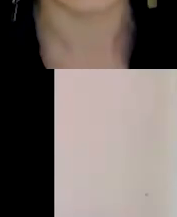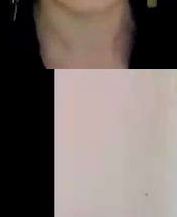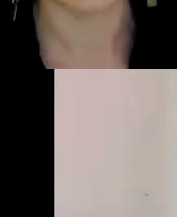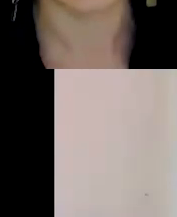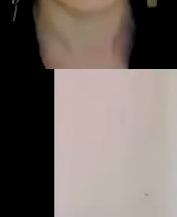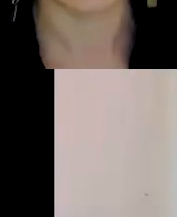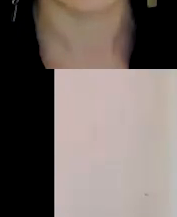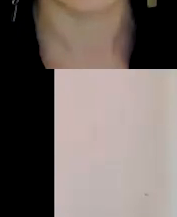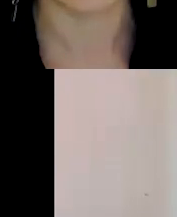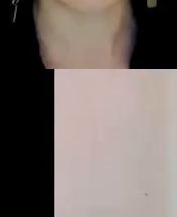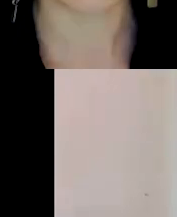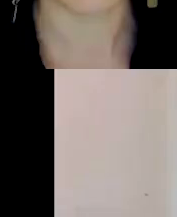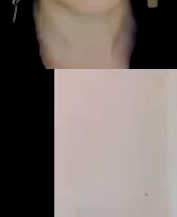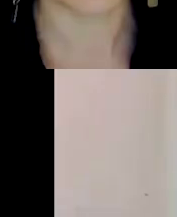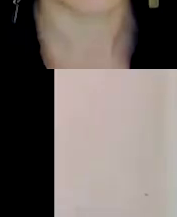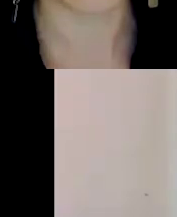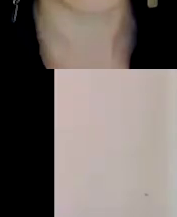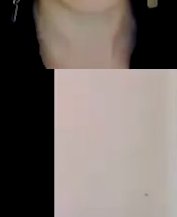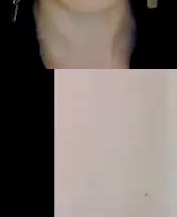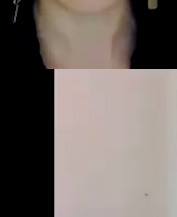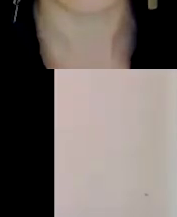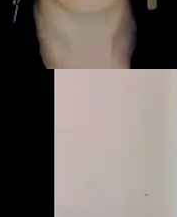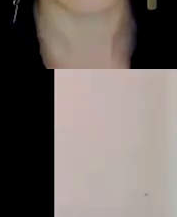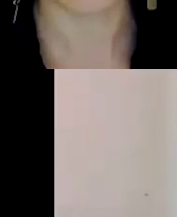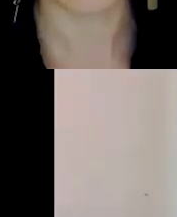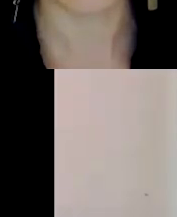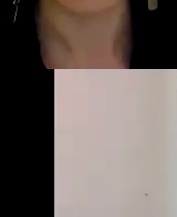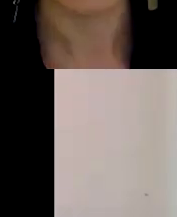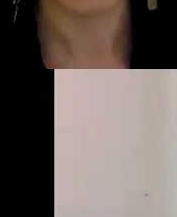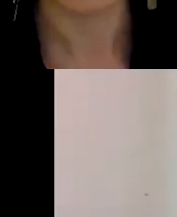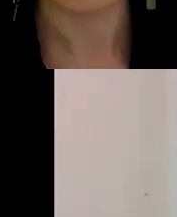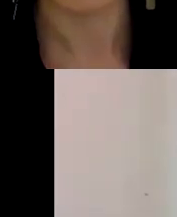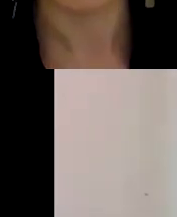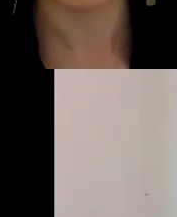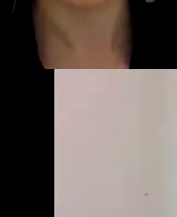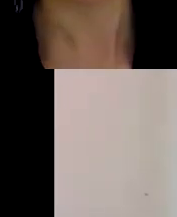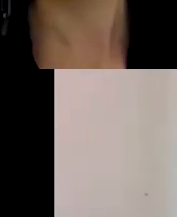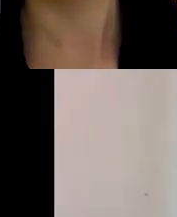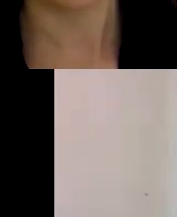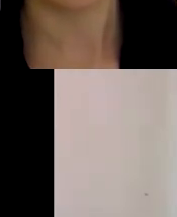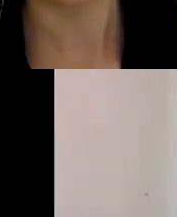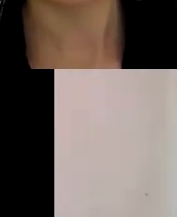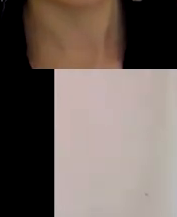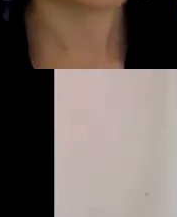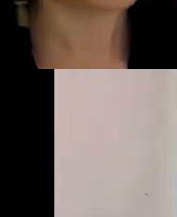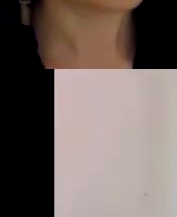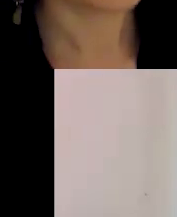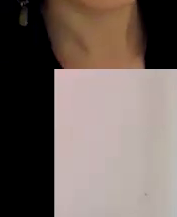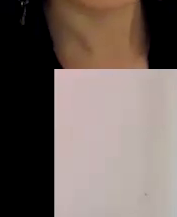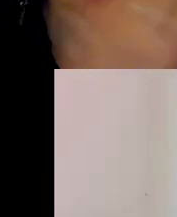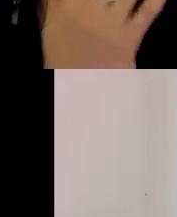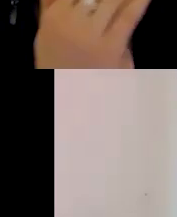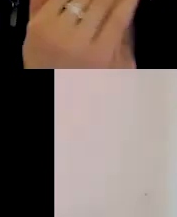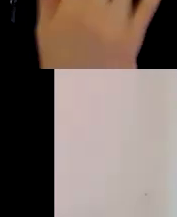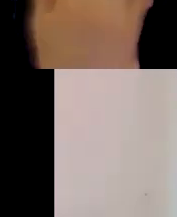Thank you so much, Vanessa. I super appreciate that. And thank you, everyone, for sticking around. I know we're at the top of the hour. I do not have